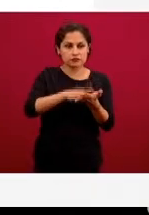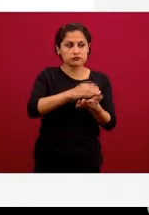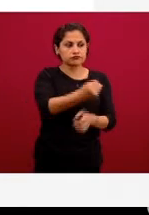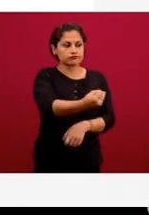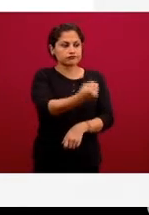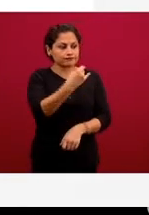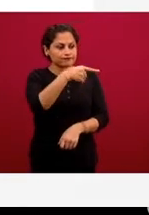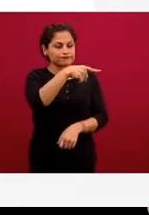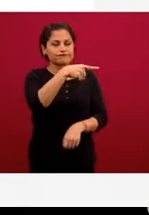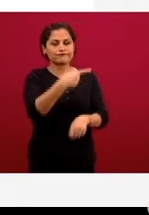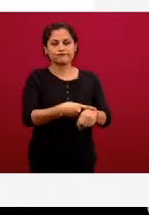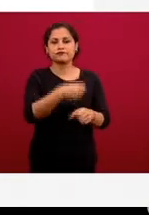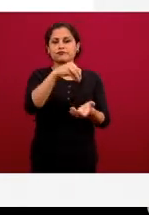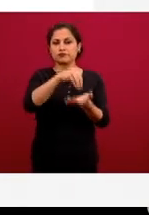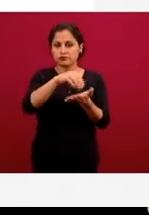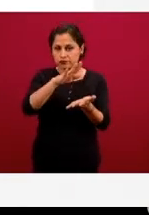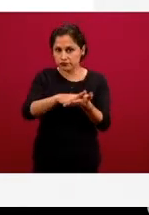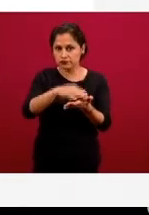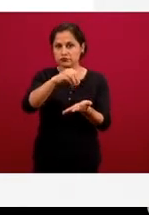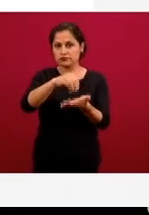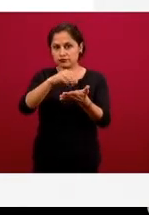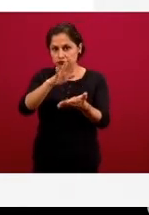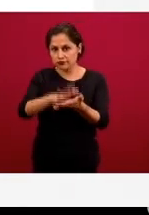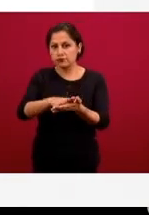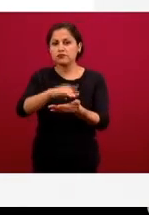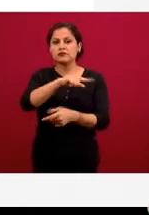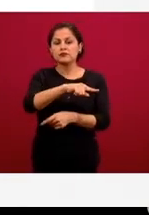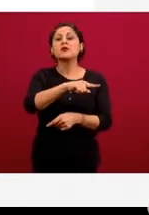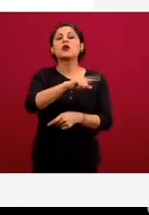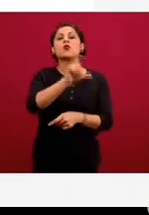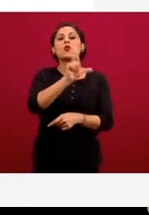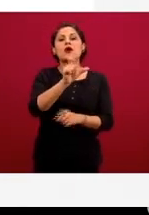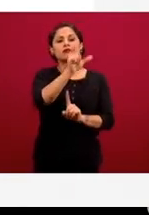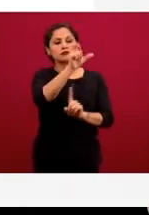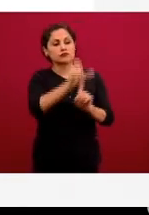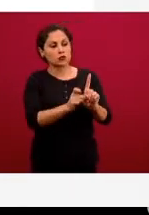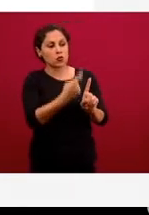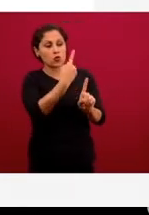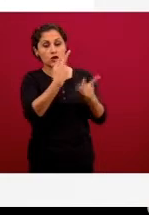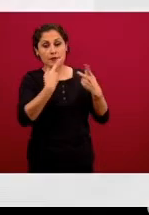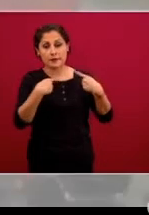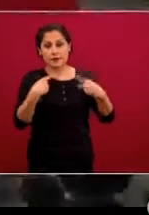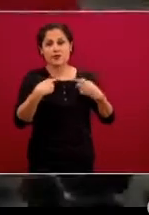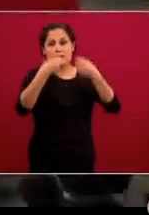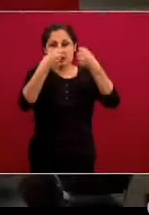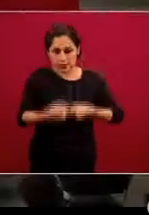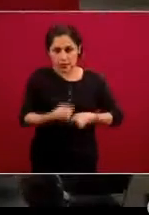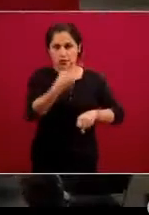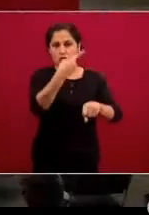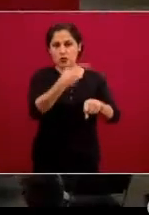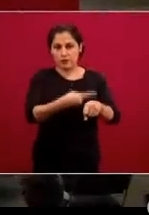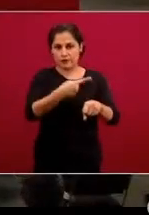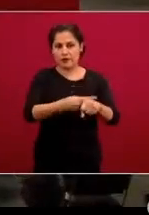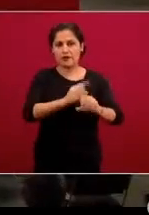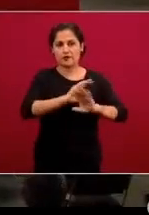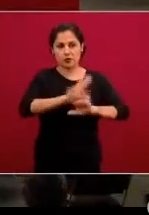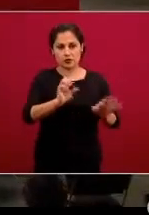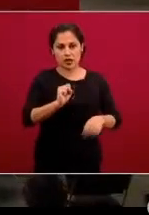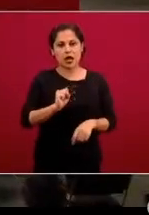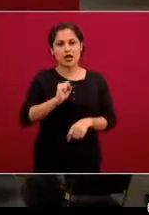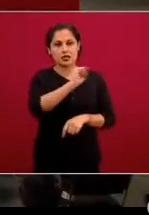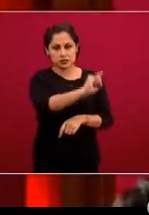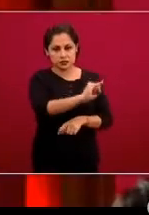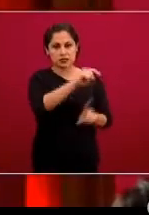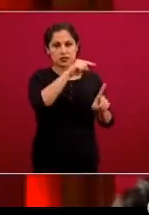to get medical attention. Now, this is classified as having